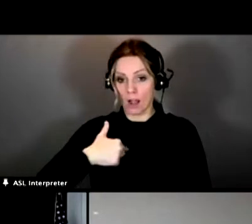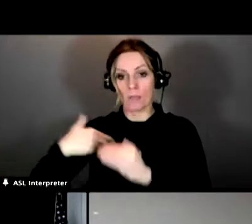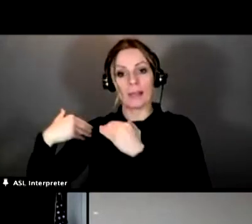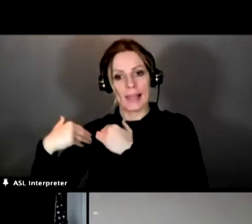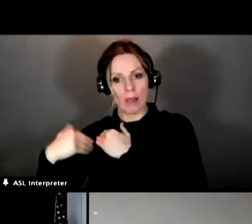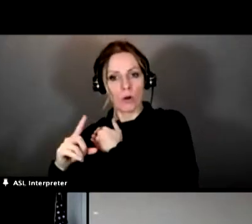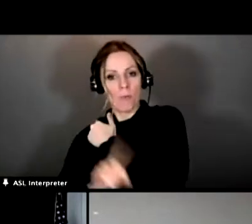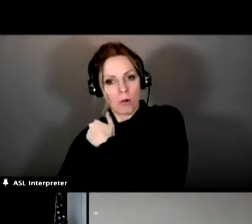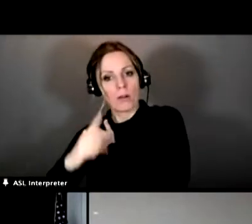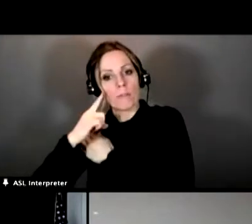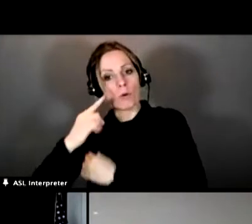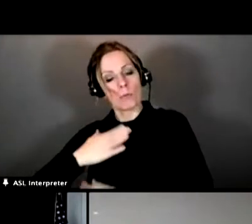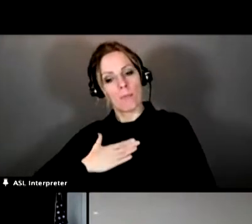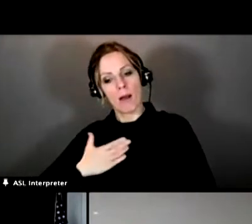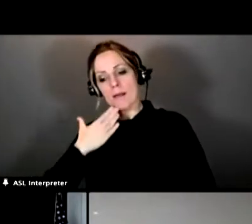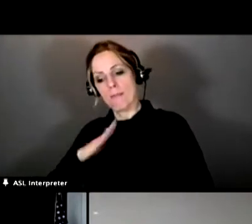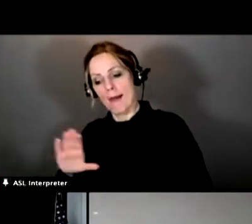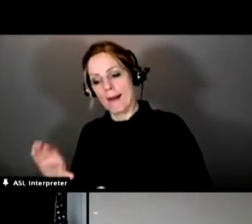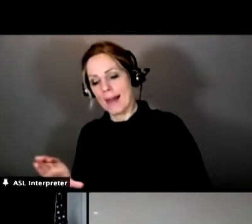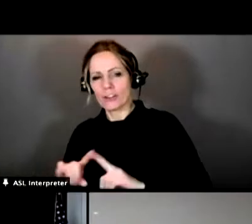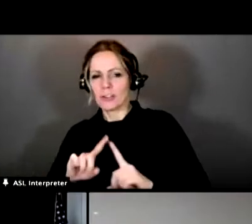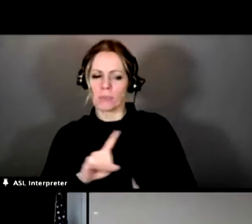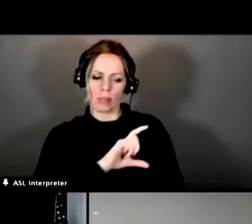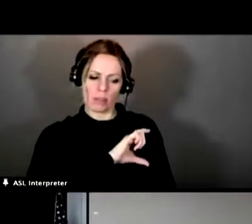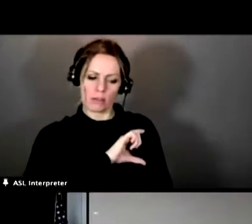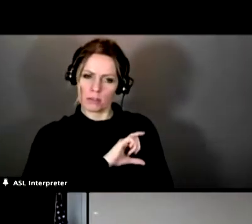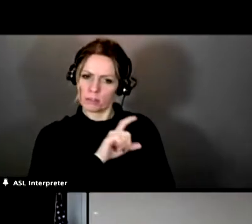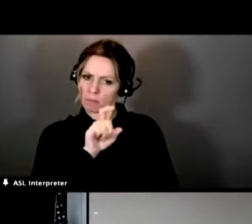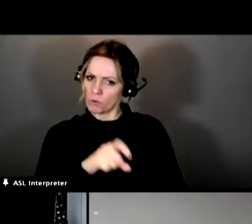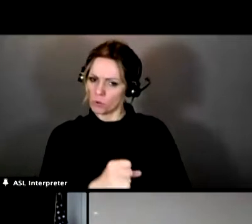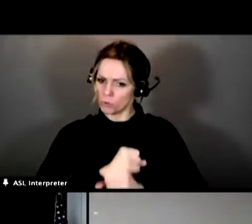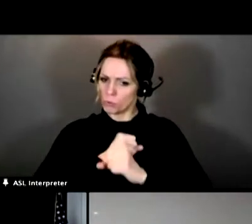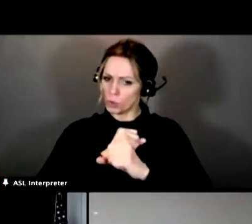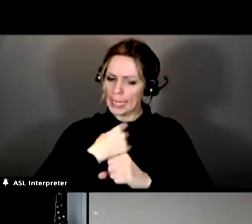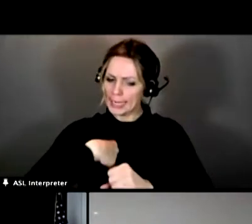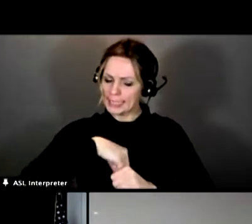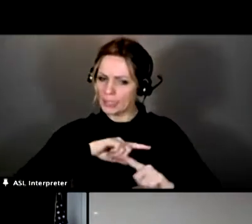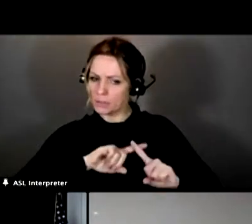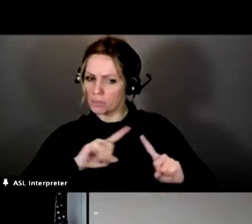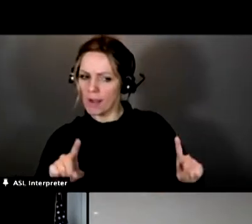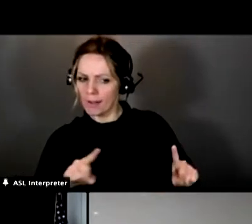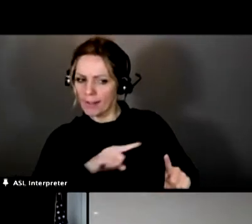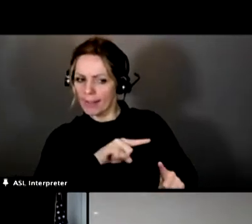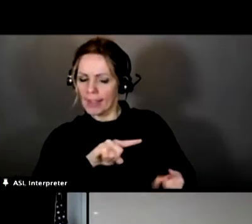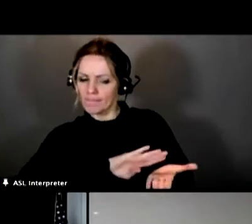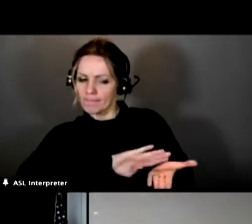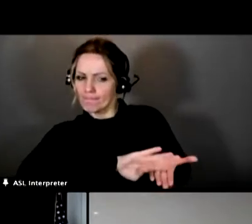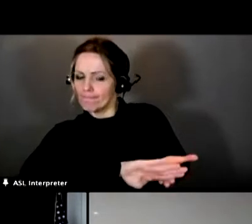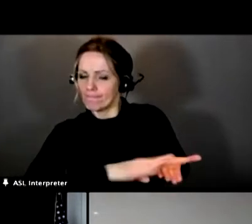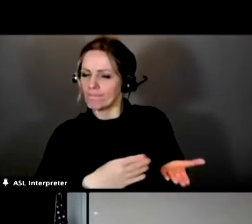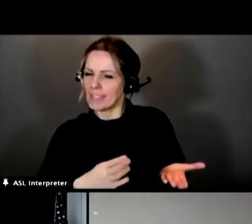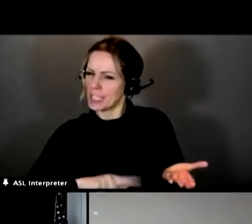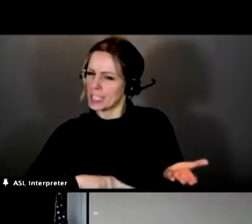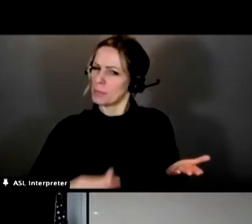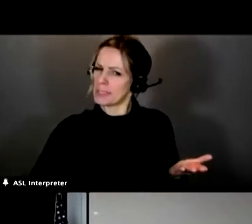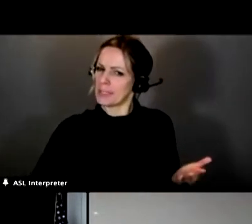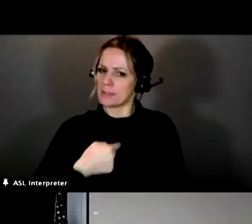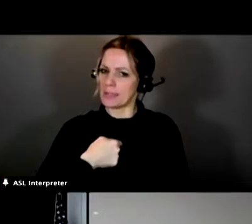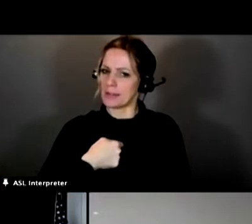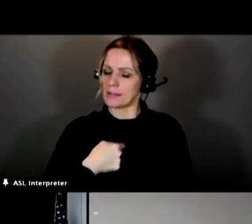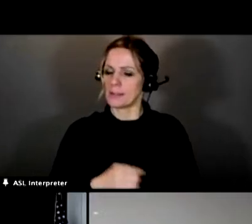bad actions, but the people protecting us kind of get to skate is upsetting. I hear what you're saying. Thank you for